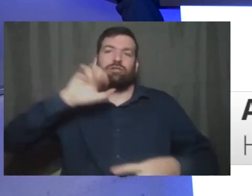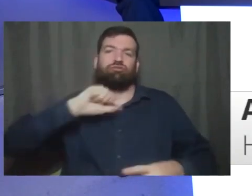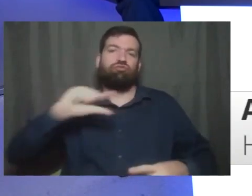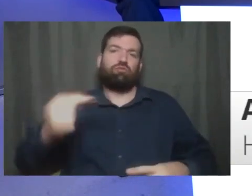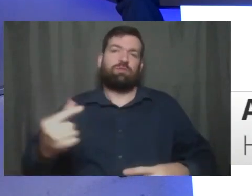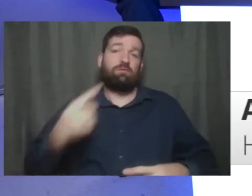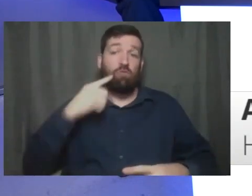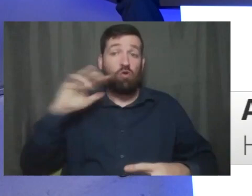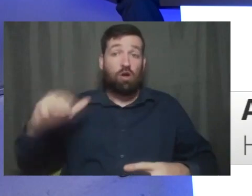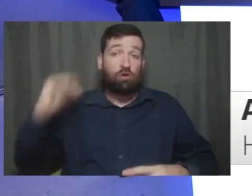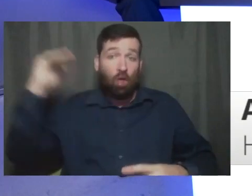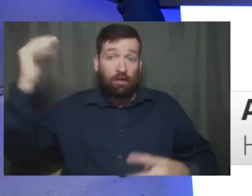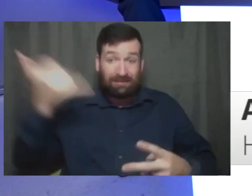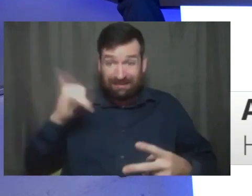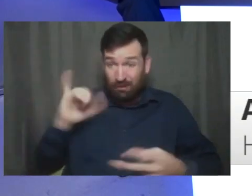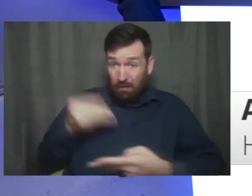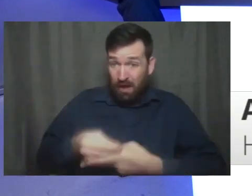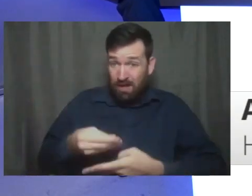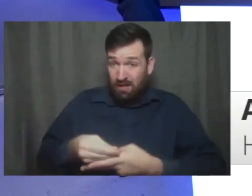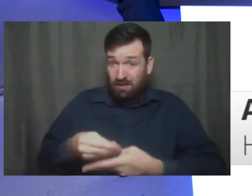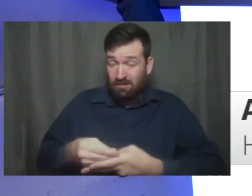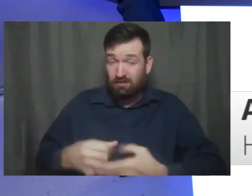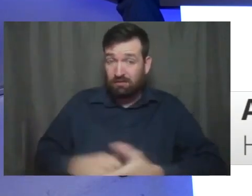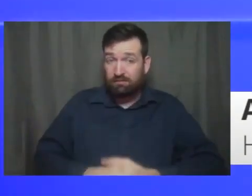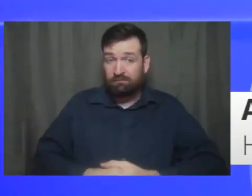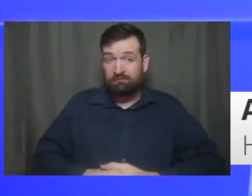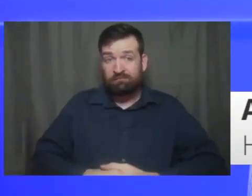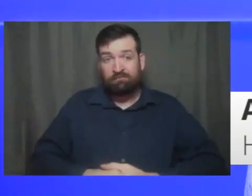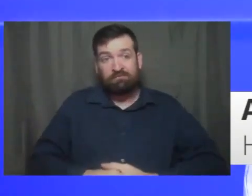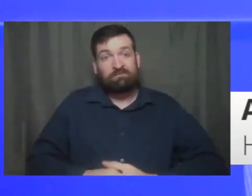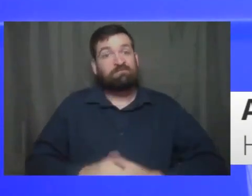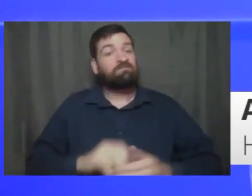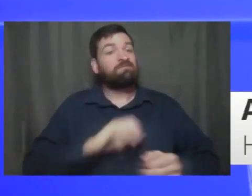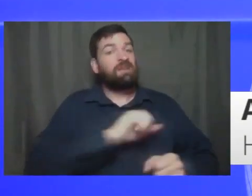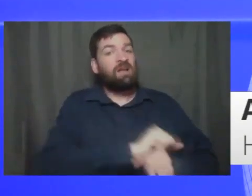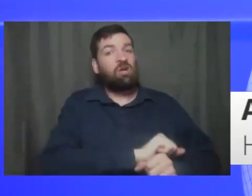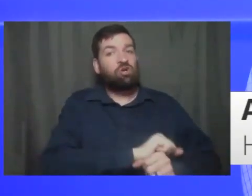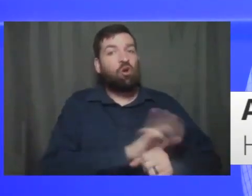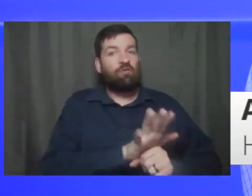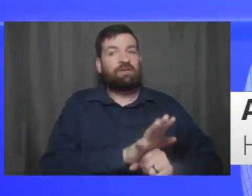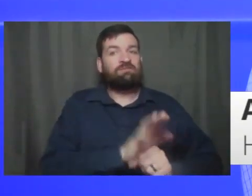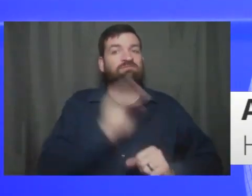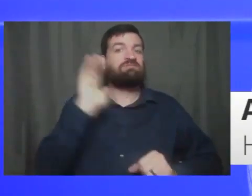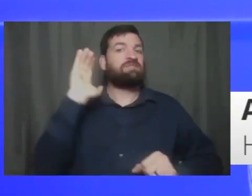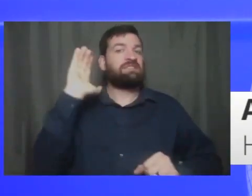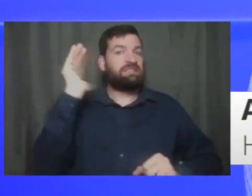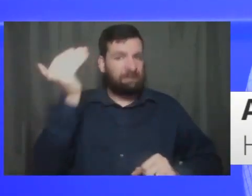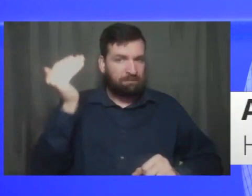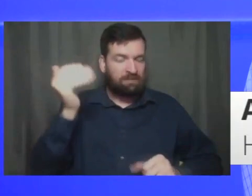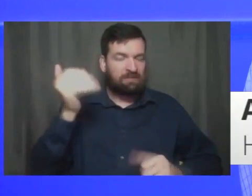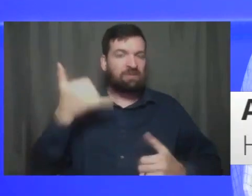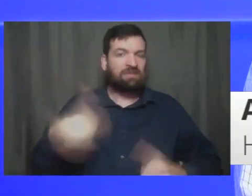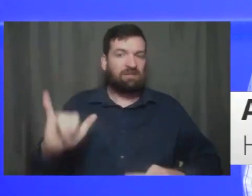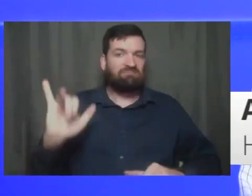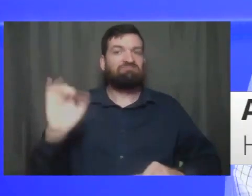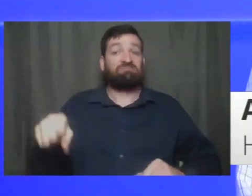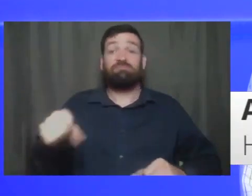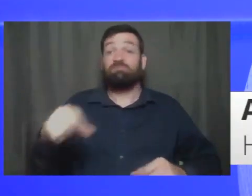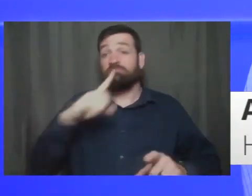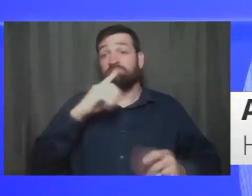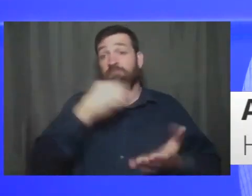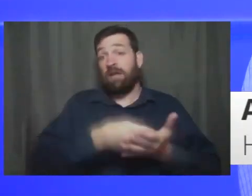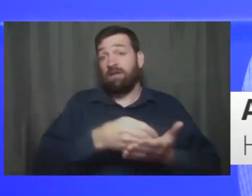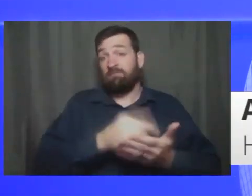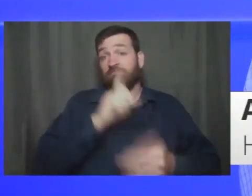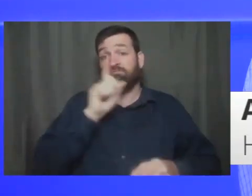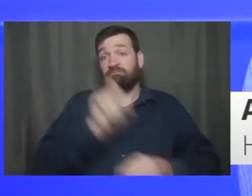still money? All that comes to mind. The COVID still seems to be top of mind, and money for sure. And COVID has wrapped that